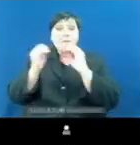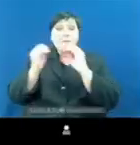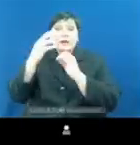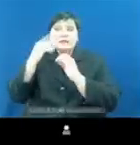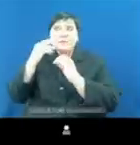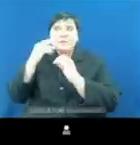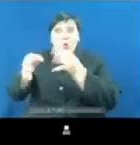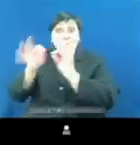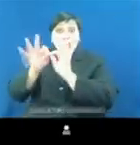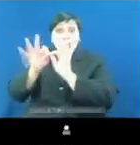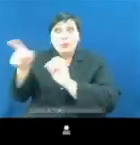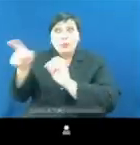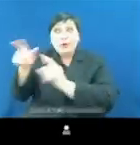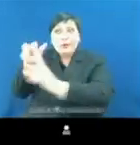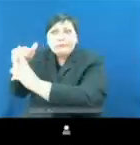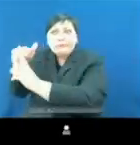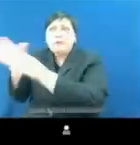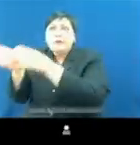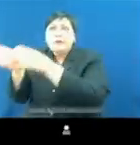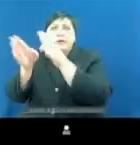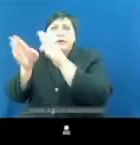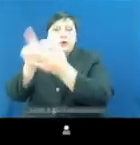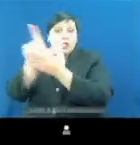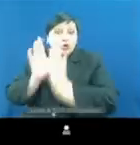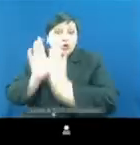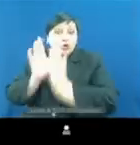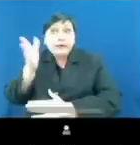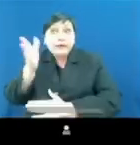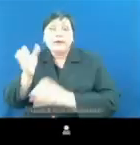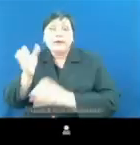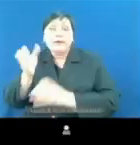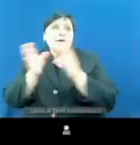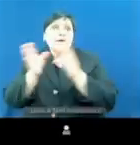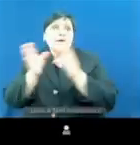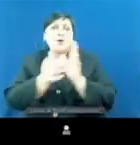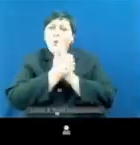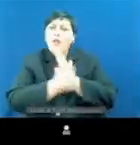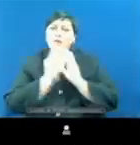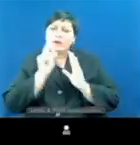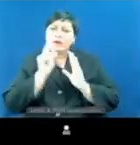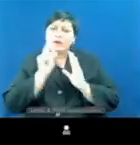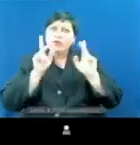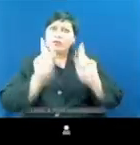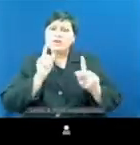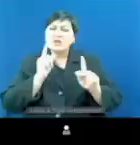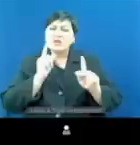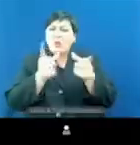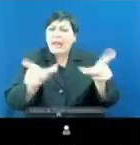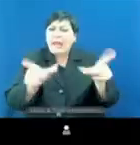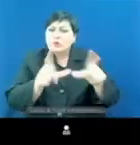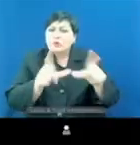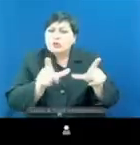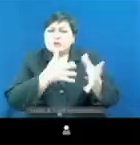attorney, and a deaf person for a qualified deaf person for language issues is key.